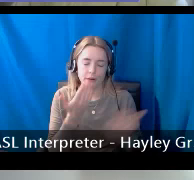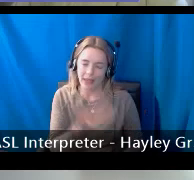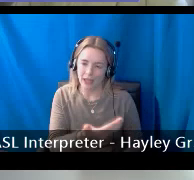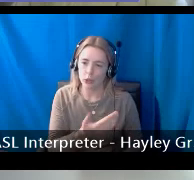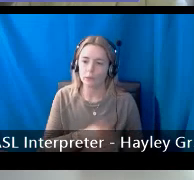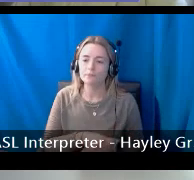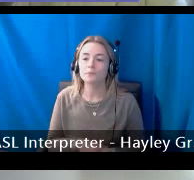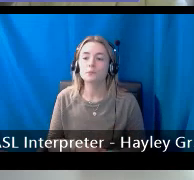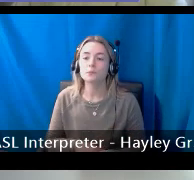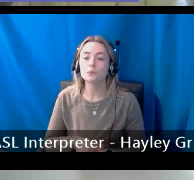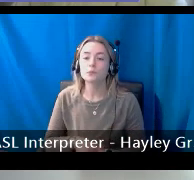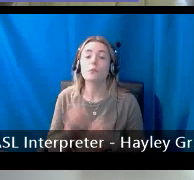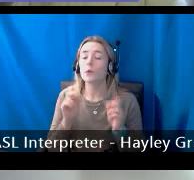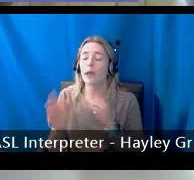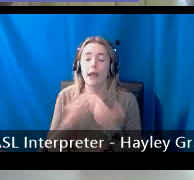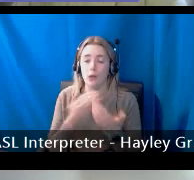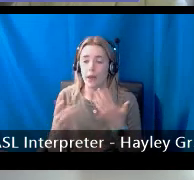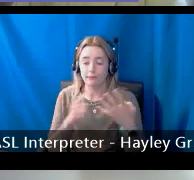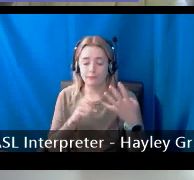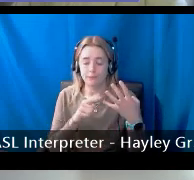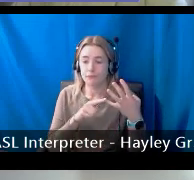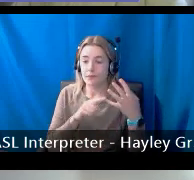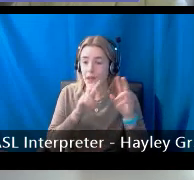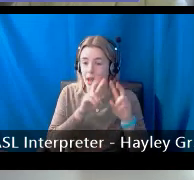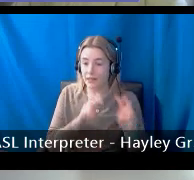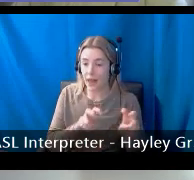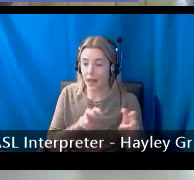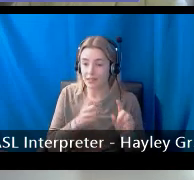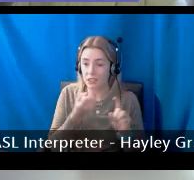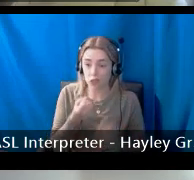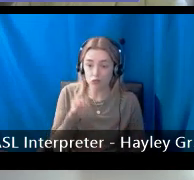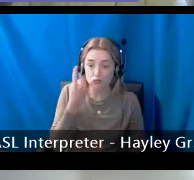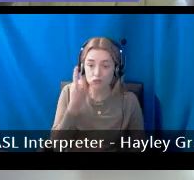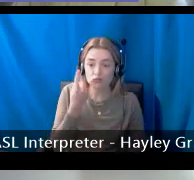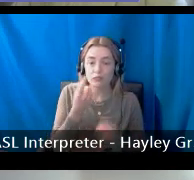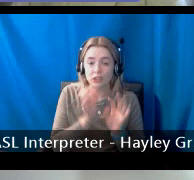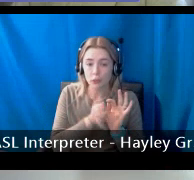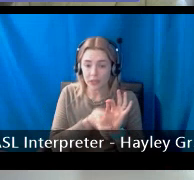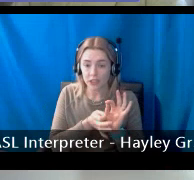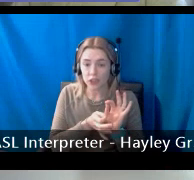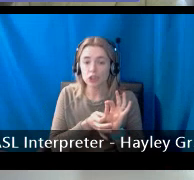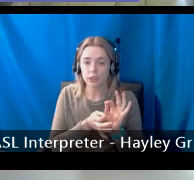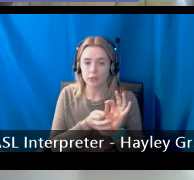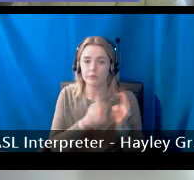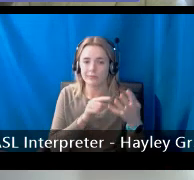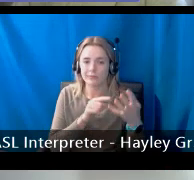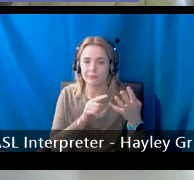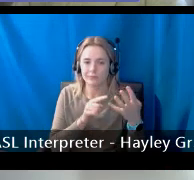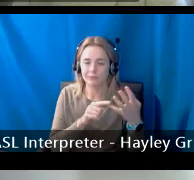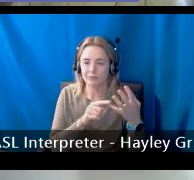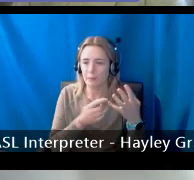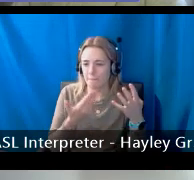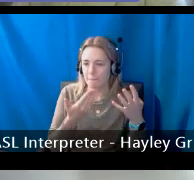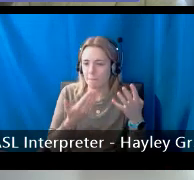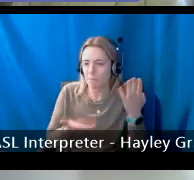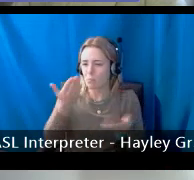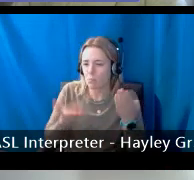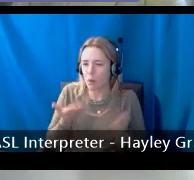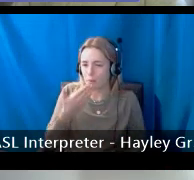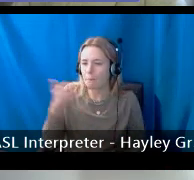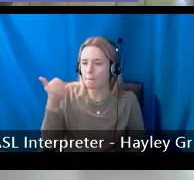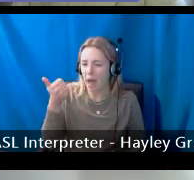So thinking about analysis and interpretation, thinking about data evaluation, let's land on that fourth bullet. Okay,